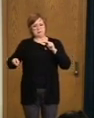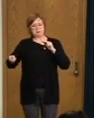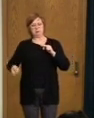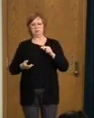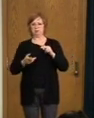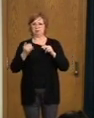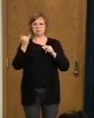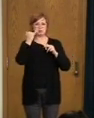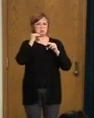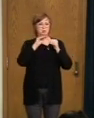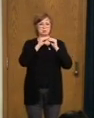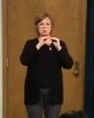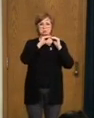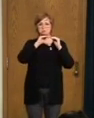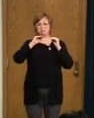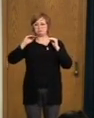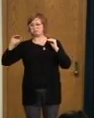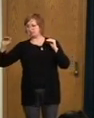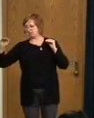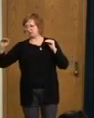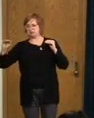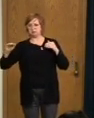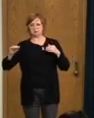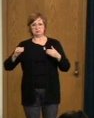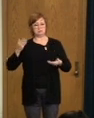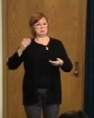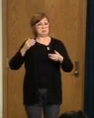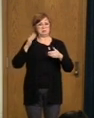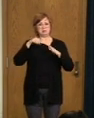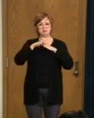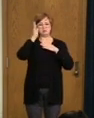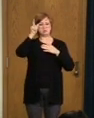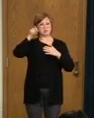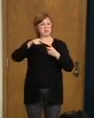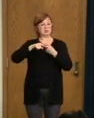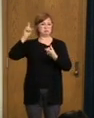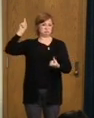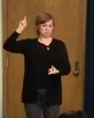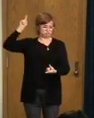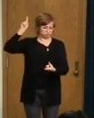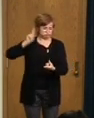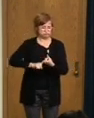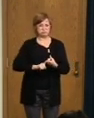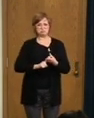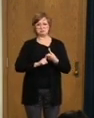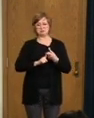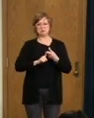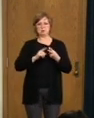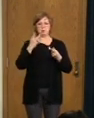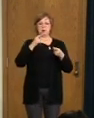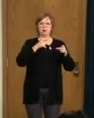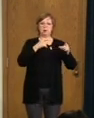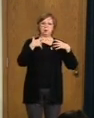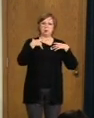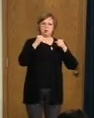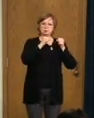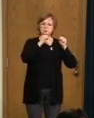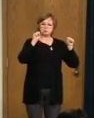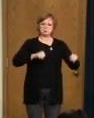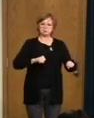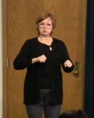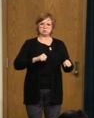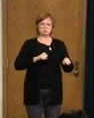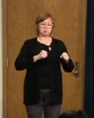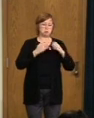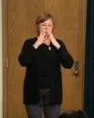rate of increase goes, but not continue to drive those down and to lessen some of the impacts on our healthcare system, it's not off the table